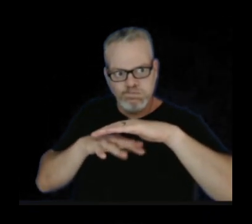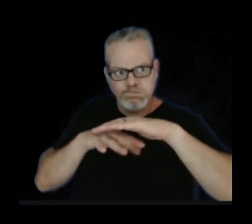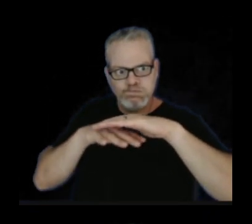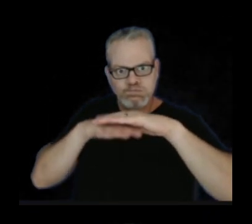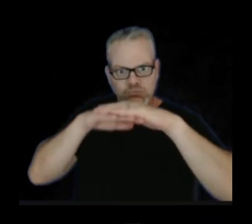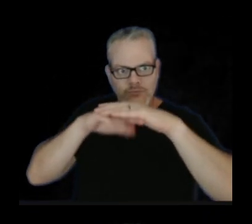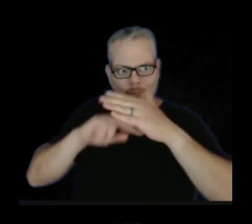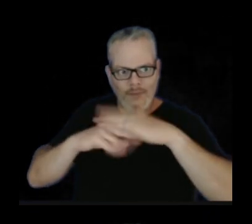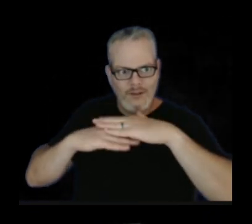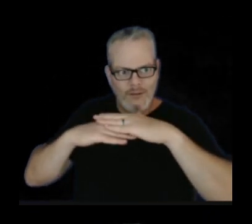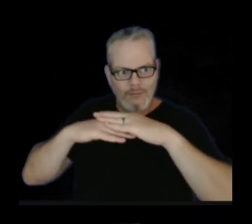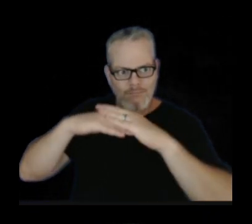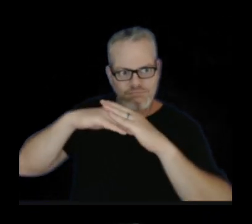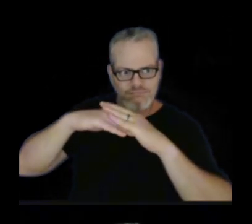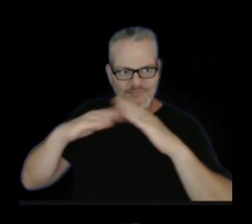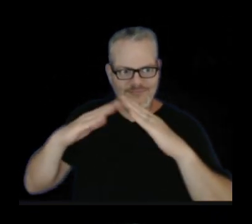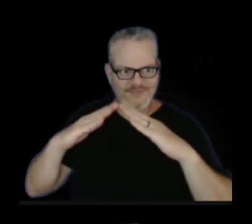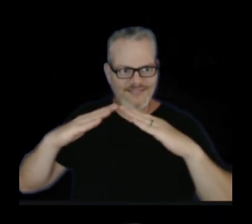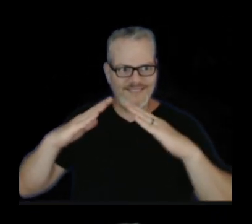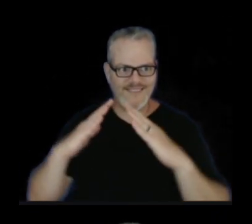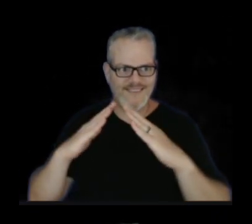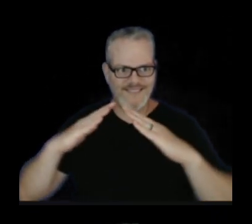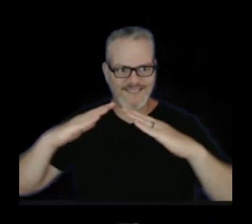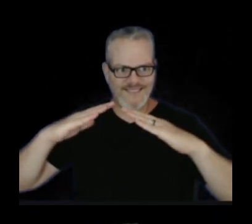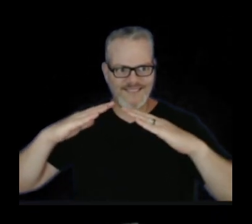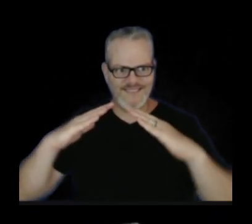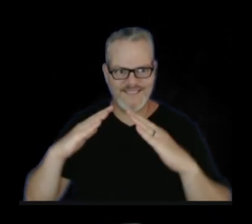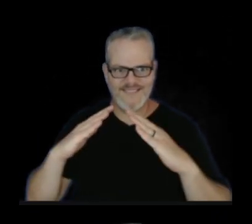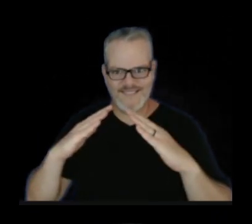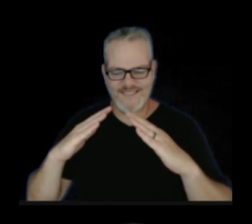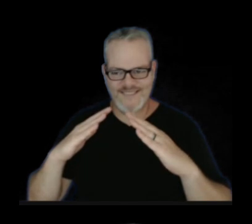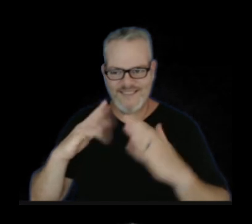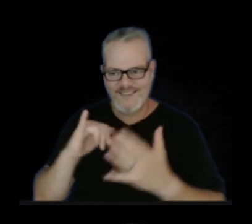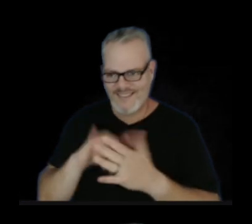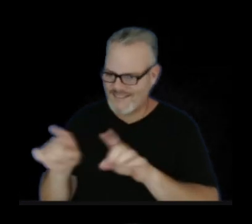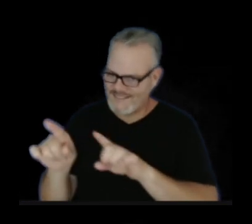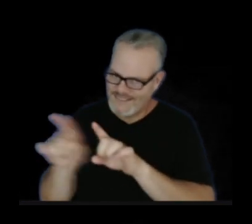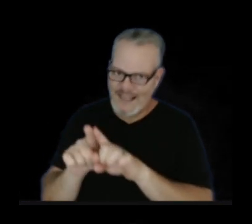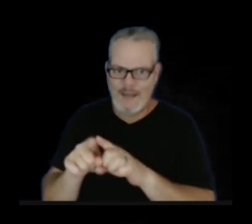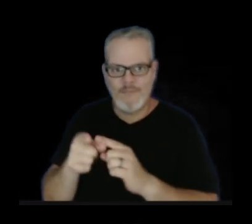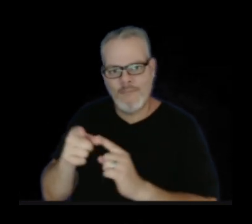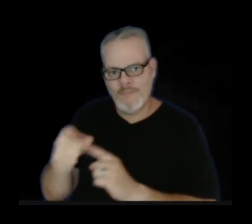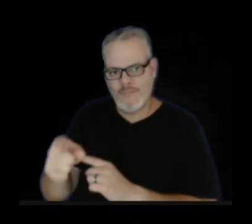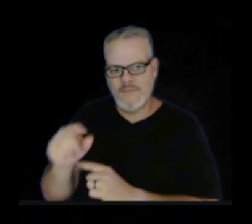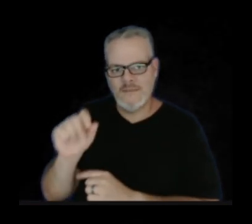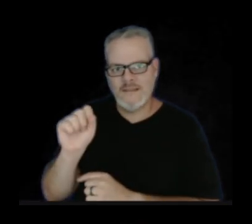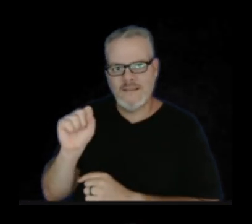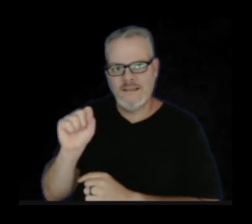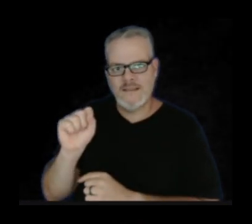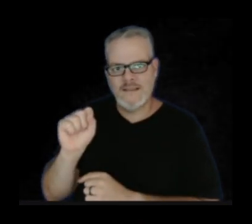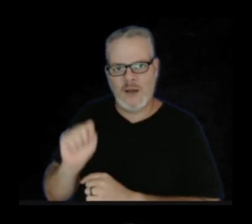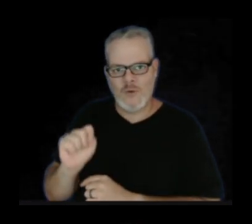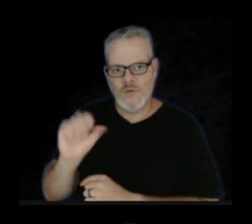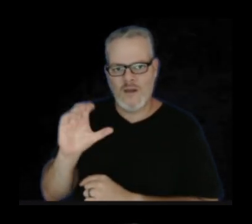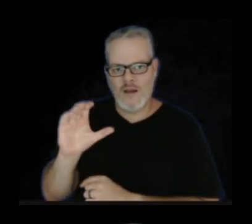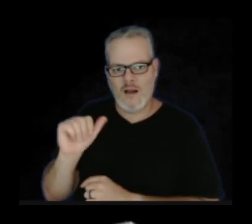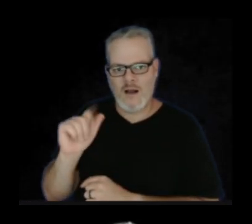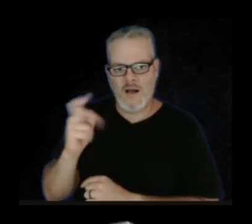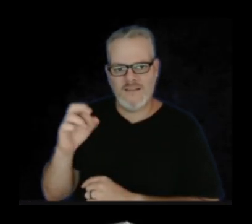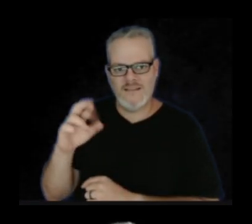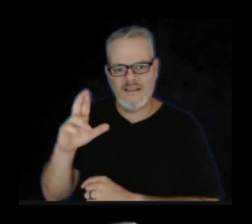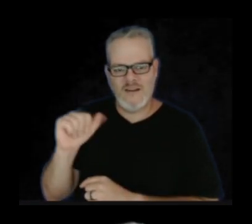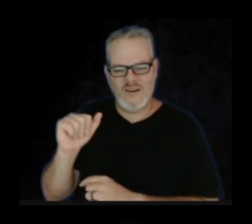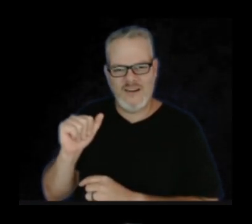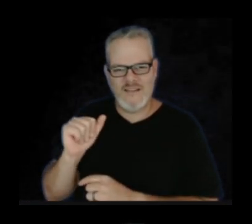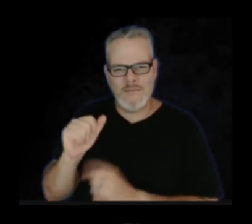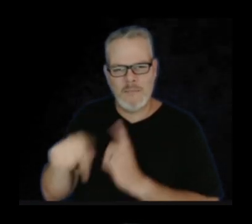south caldera, we can see the south caldera is also showing a very slight signal as well, but it's hard to read considering the massive change is also plotted